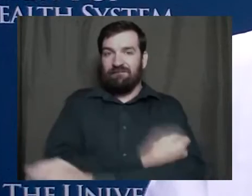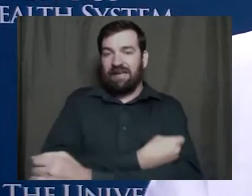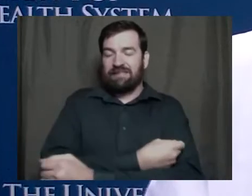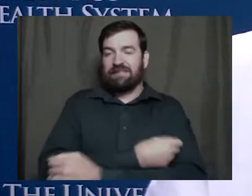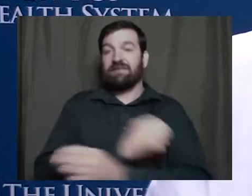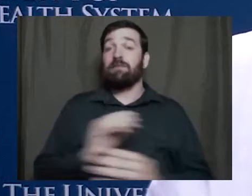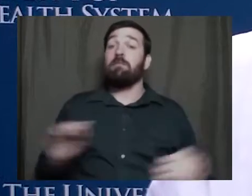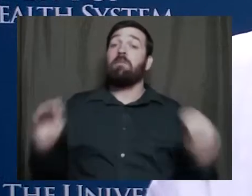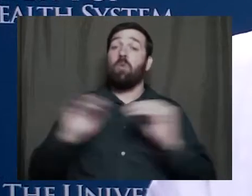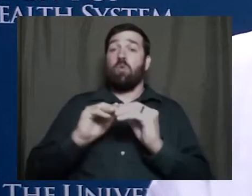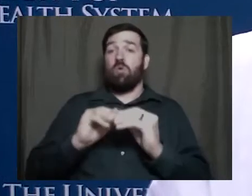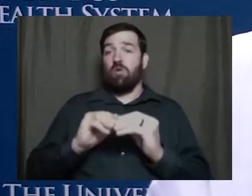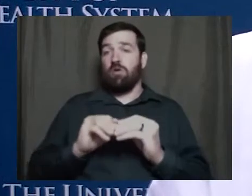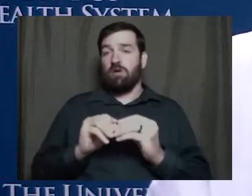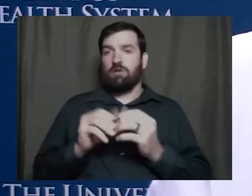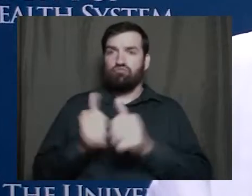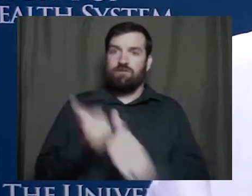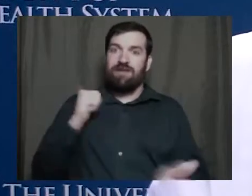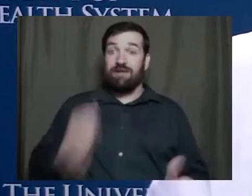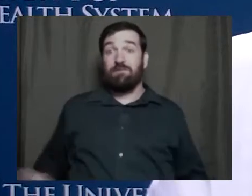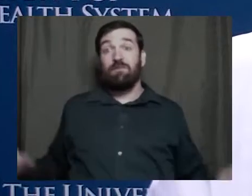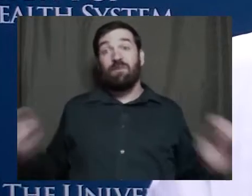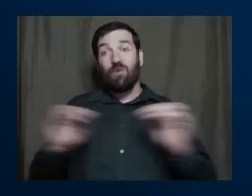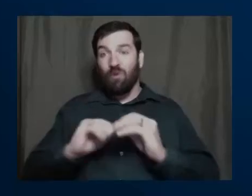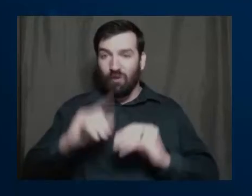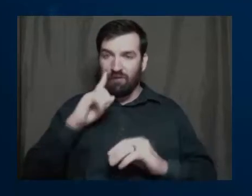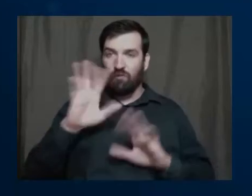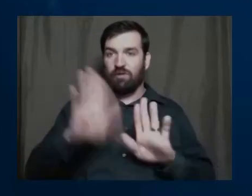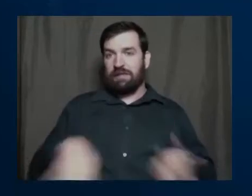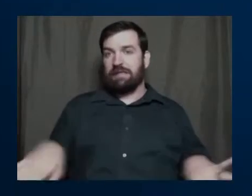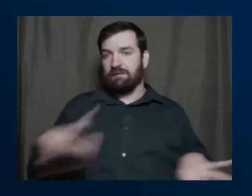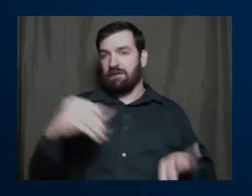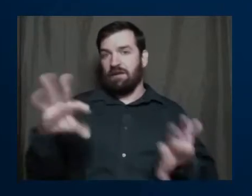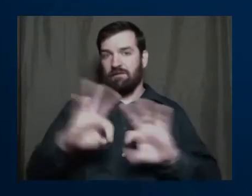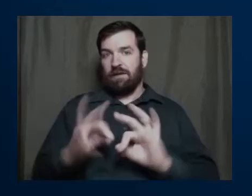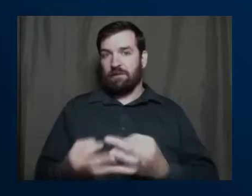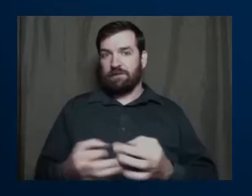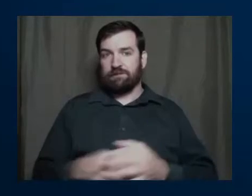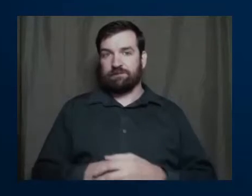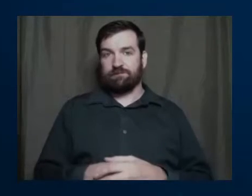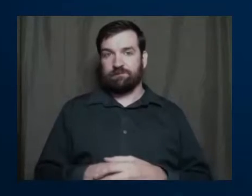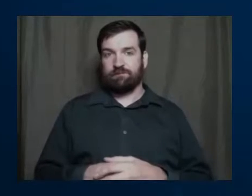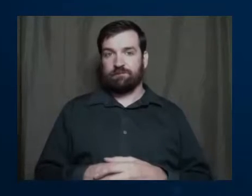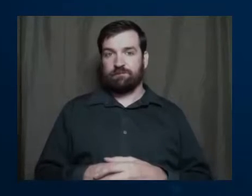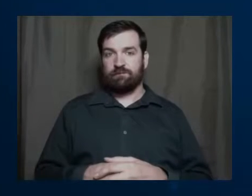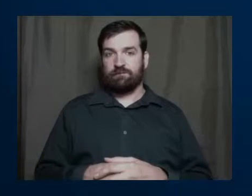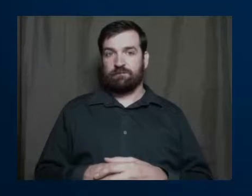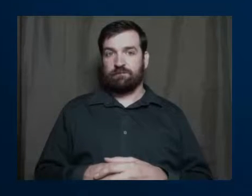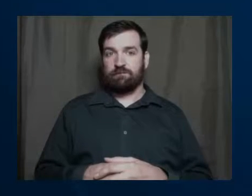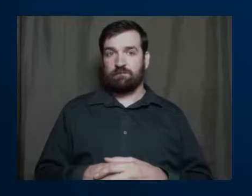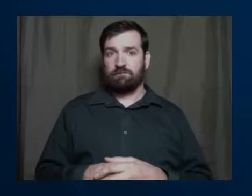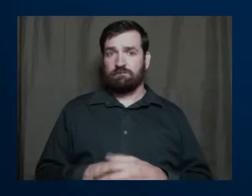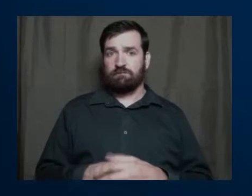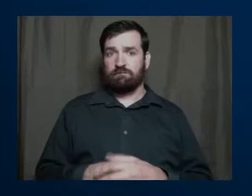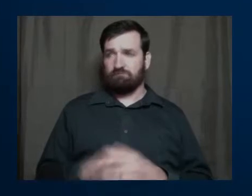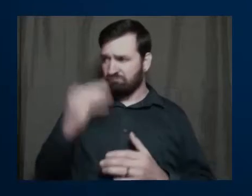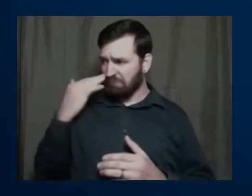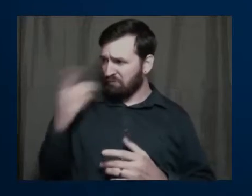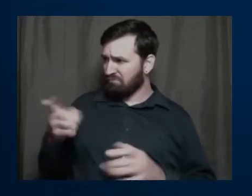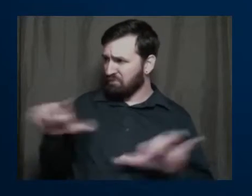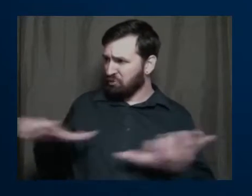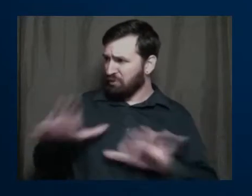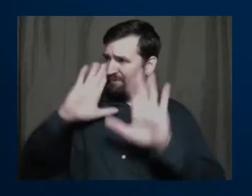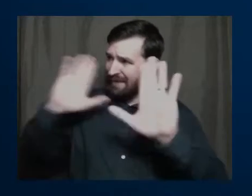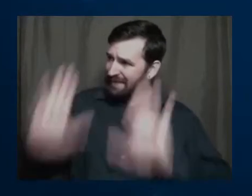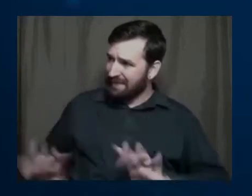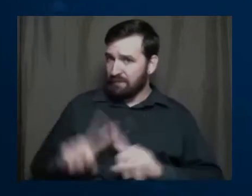prevent anything happening for these kids and their families. How are you? I know you're doing fantastic, but Denise wanted to ask,